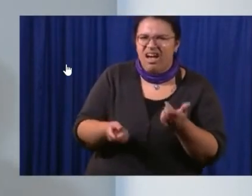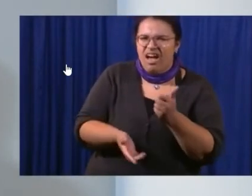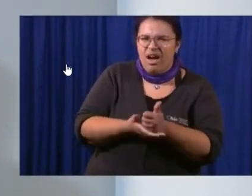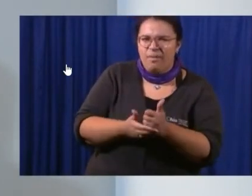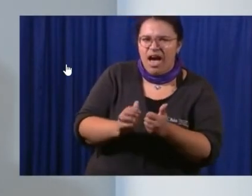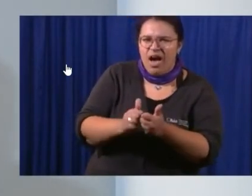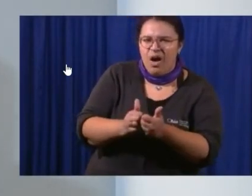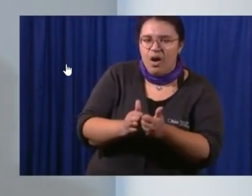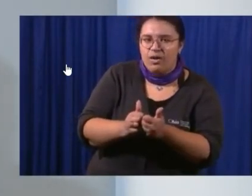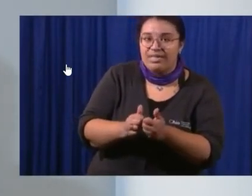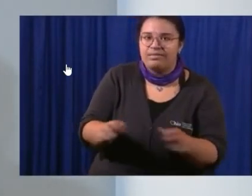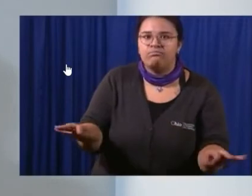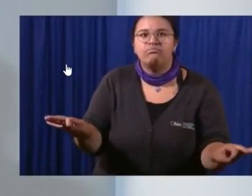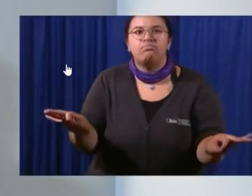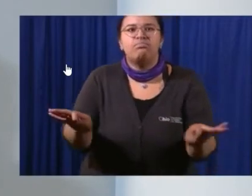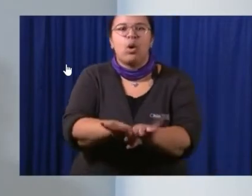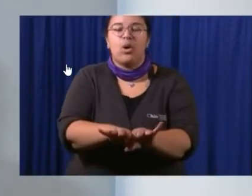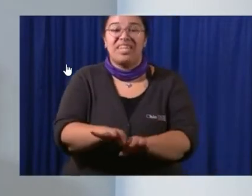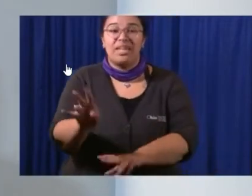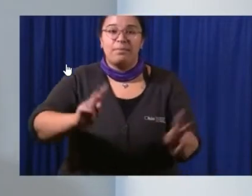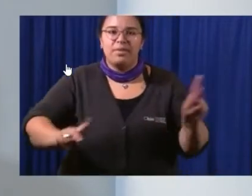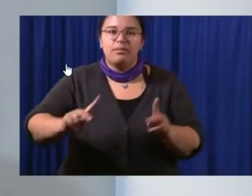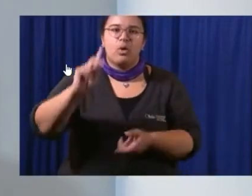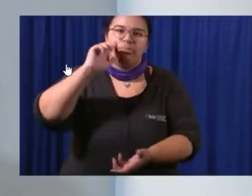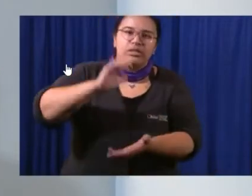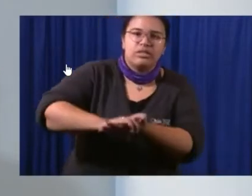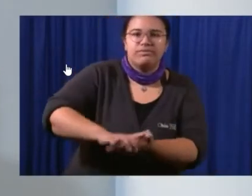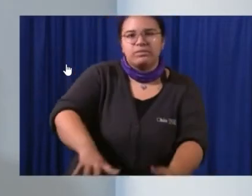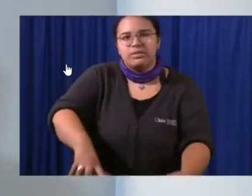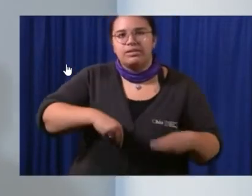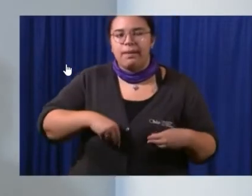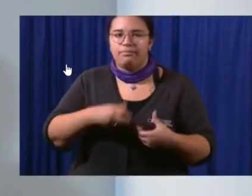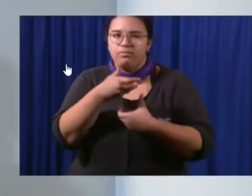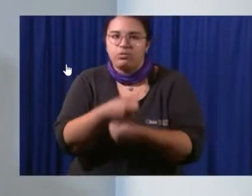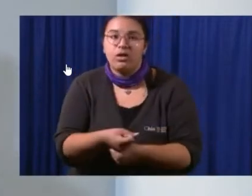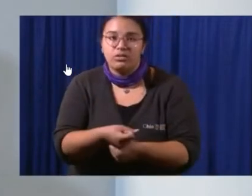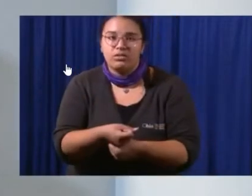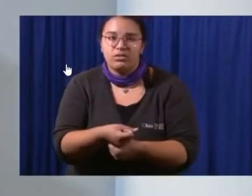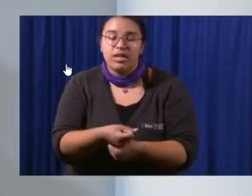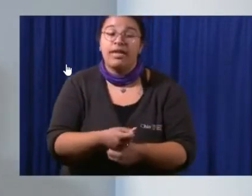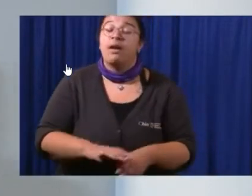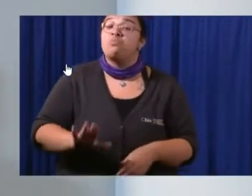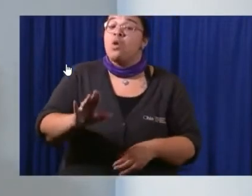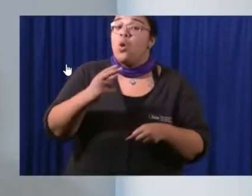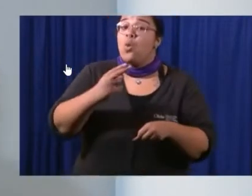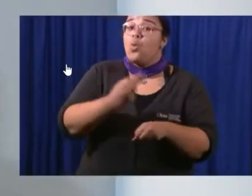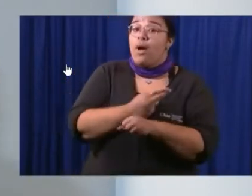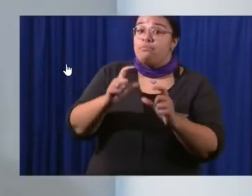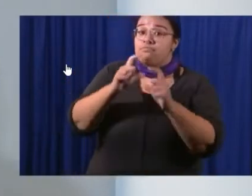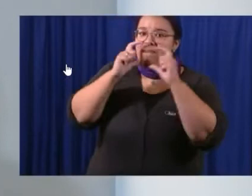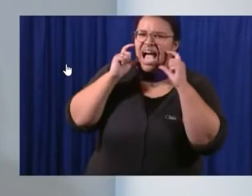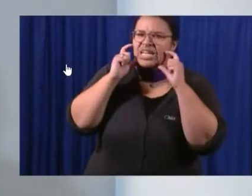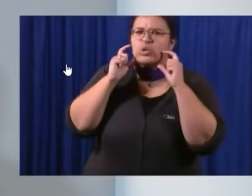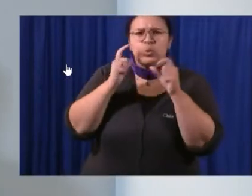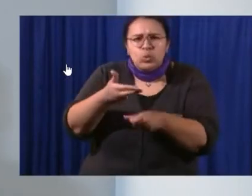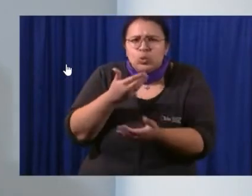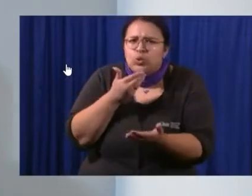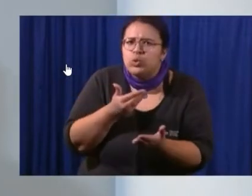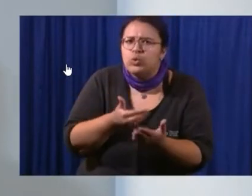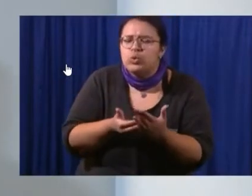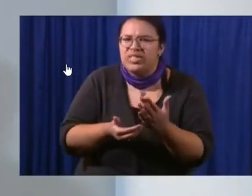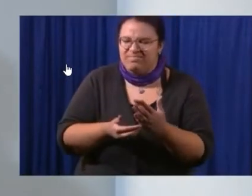face covering is a good thing. It's a respectful thing. It's armor to get us through the fight, and